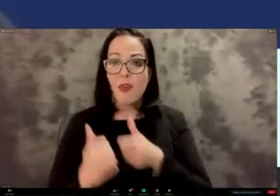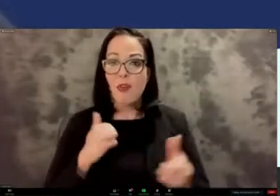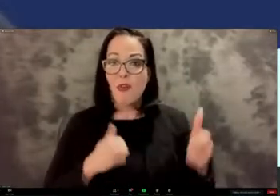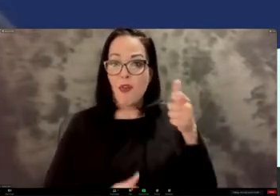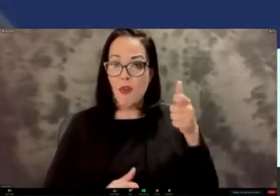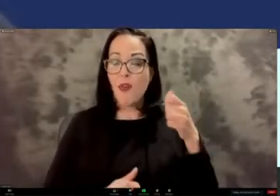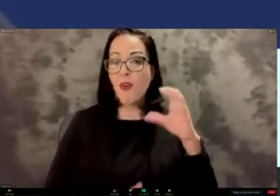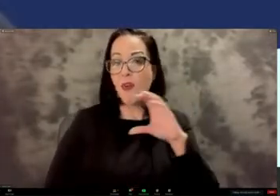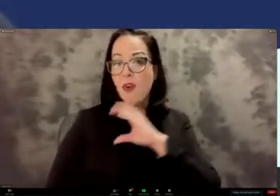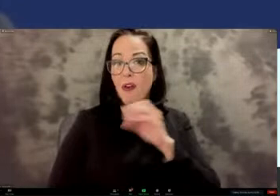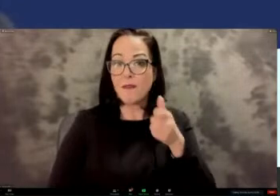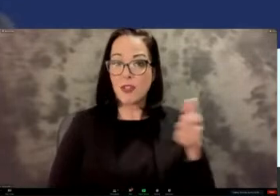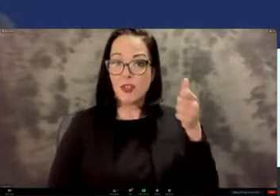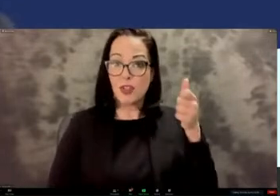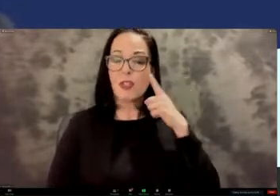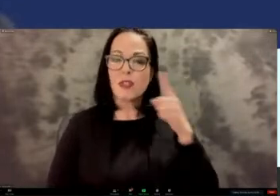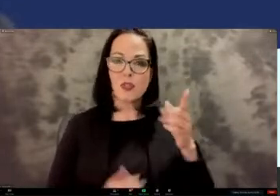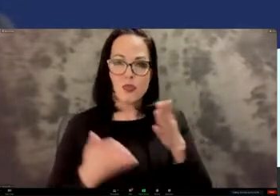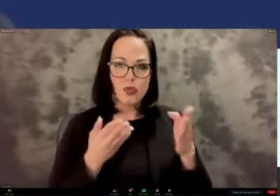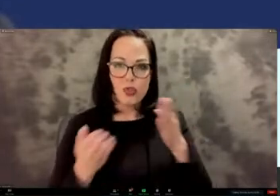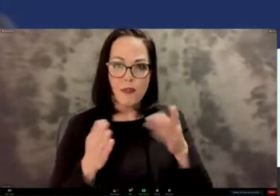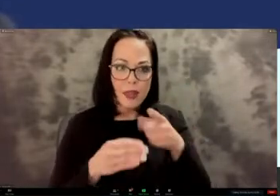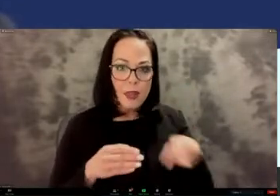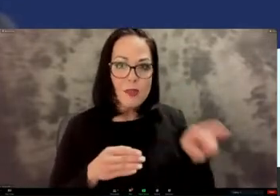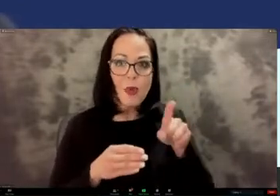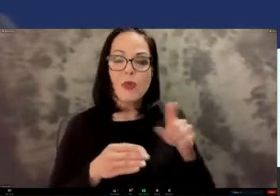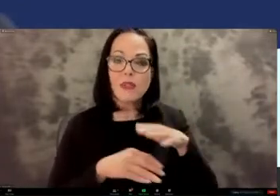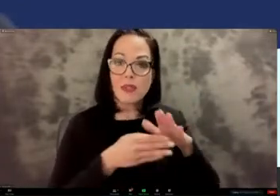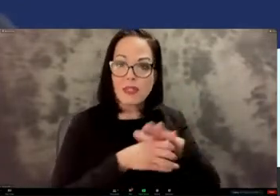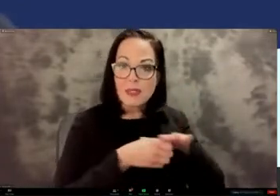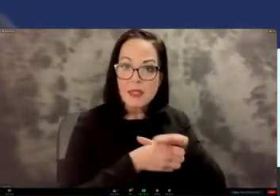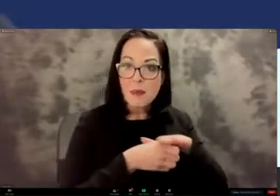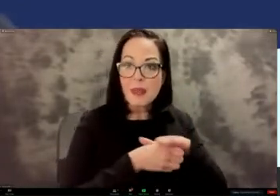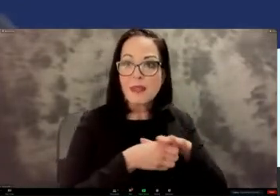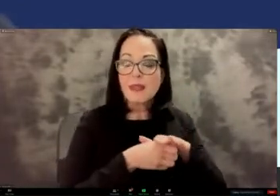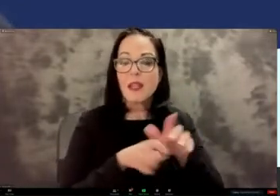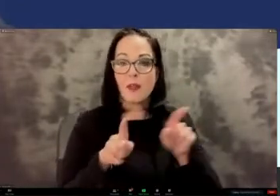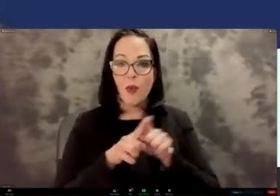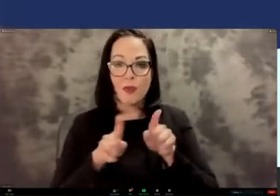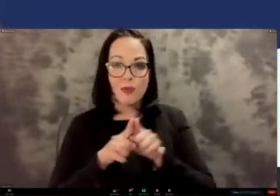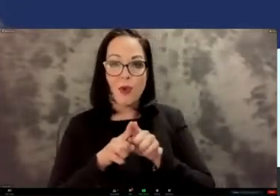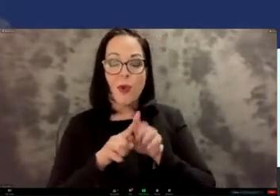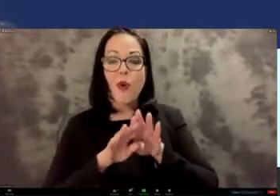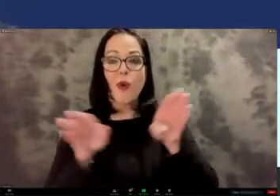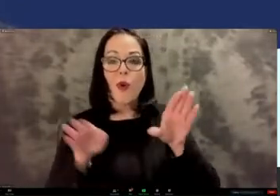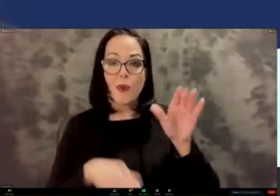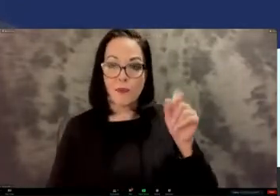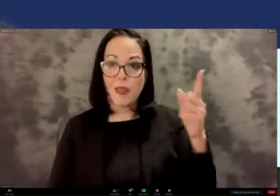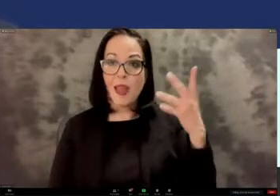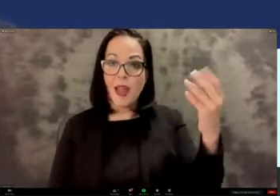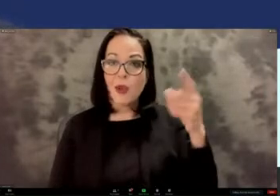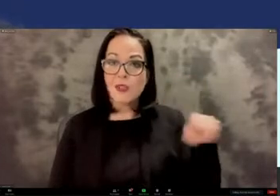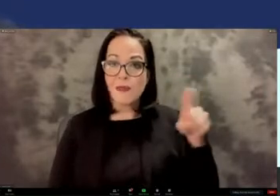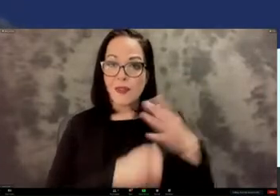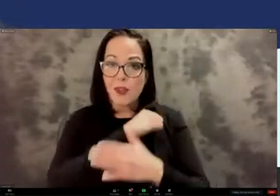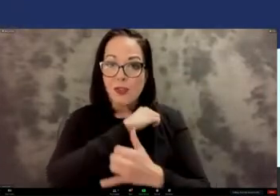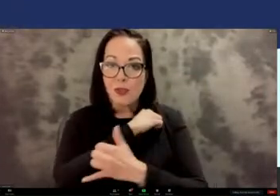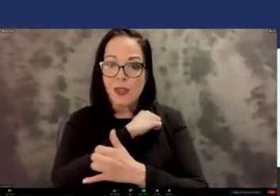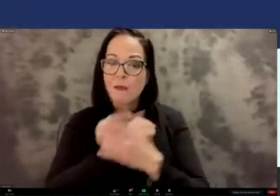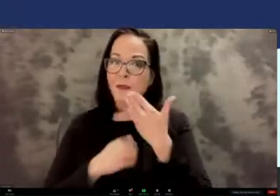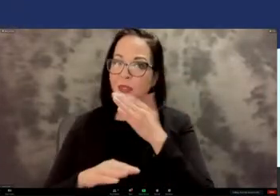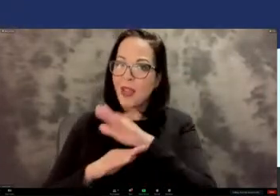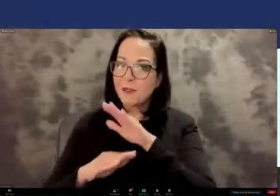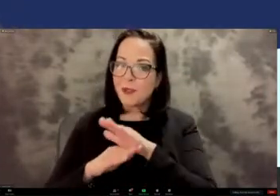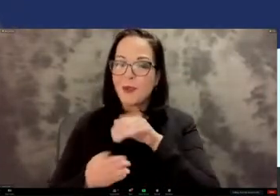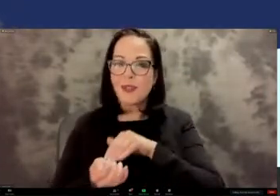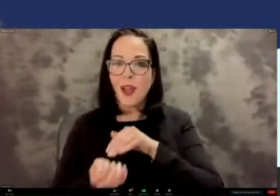underserved and vulnerable populations domestically and abroad. So good afternoon, Dr. Murthy. Thank you again for